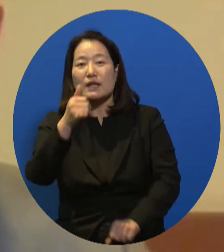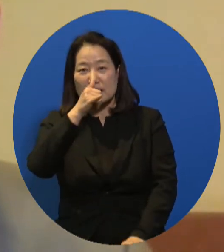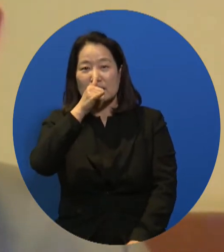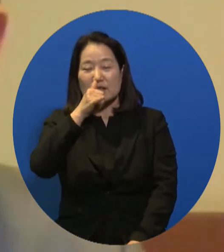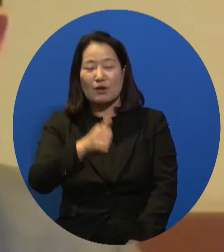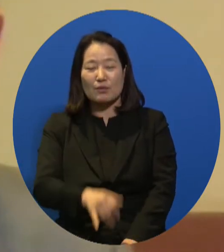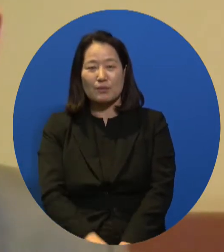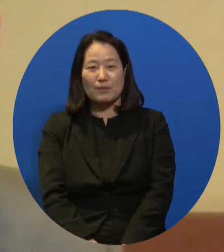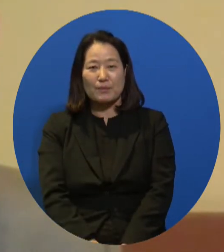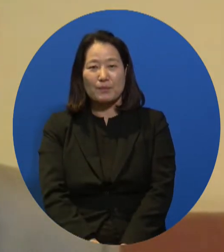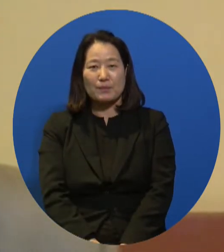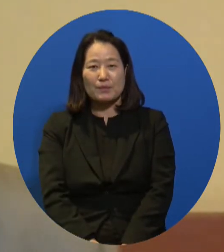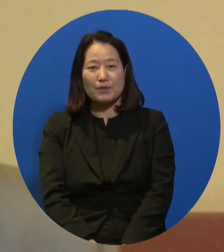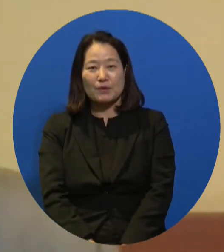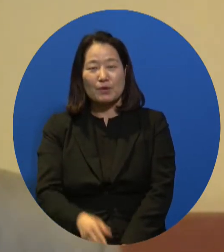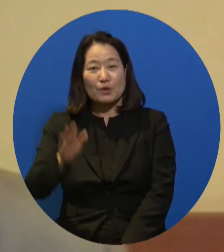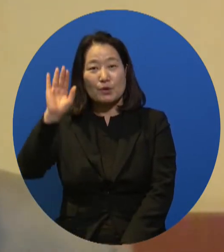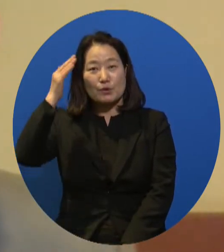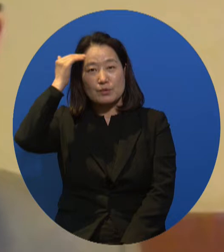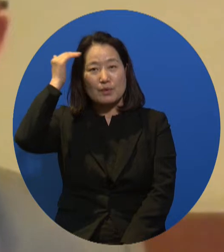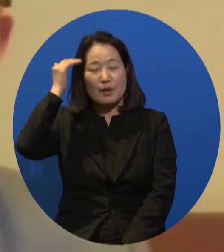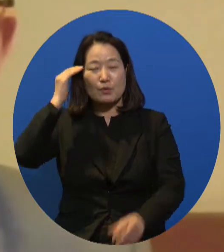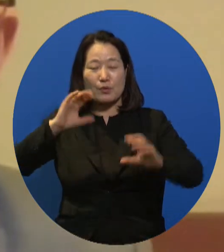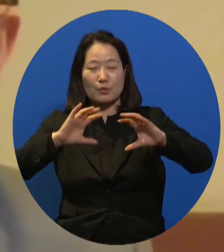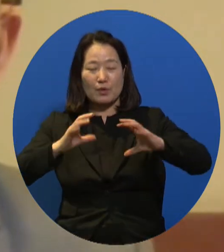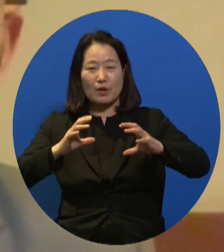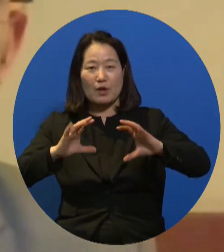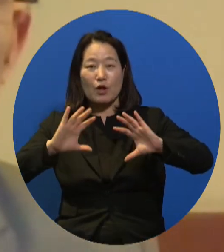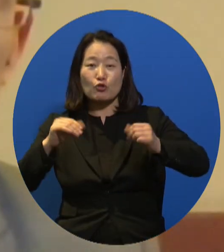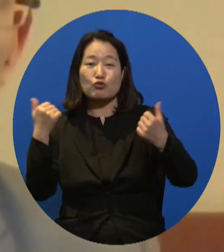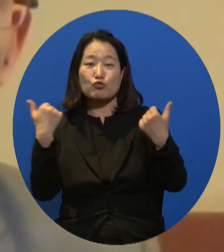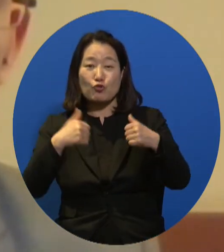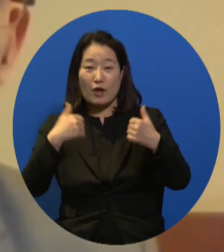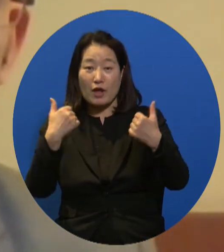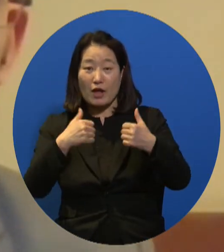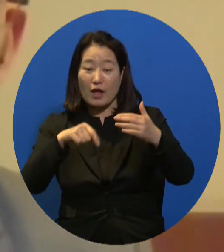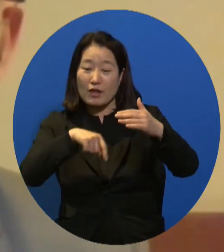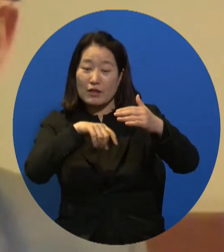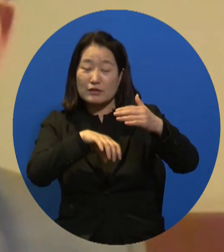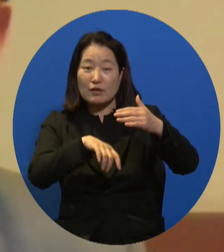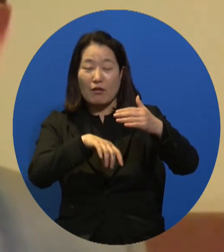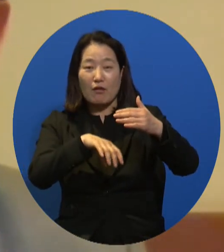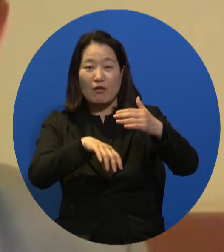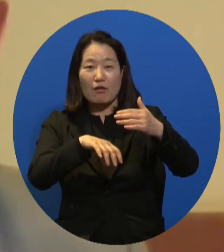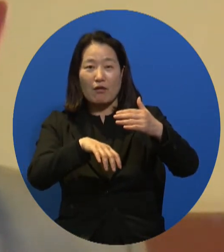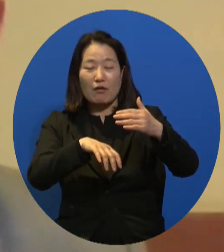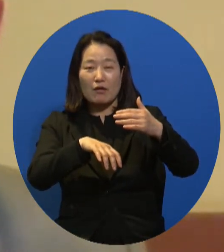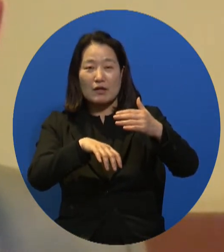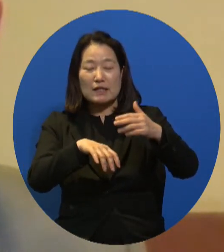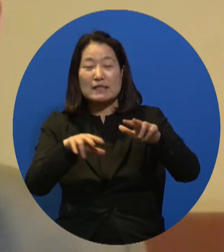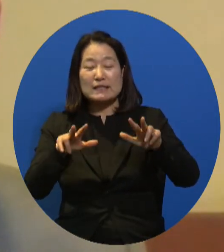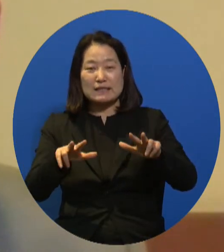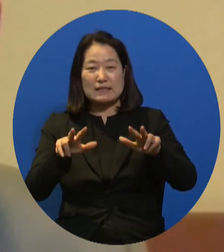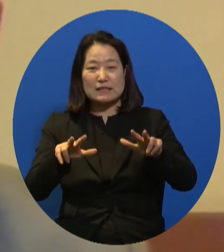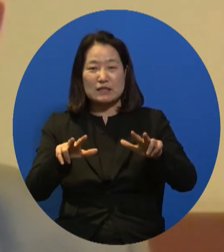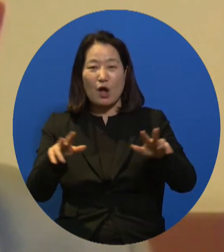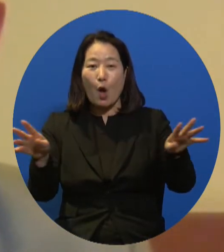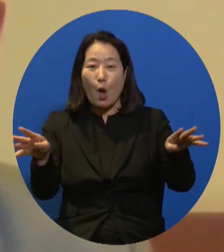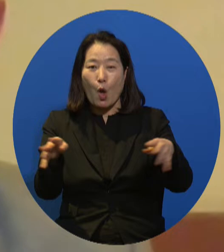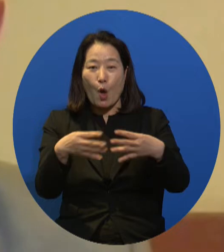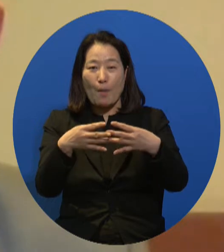proposal of the National Assembly of Korea to proceed with the ratification of the optional protocol to the